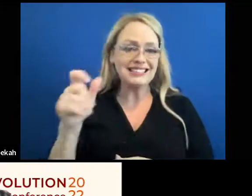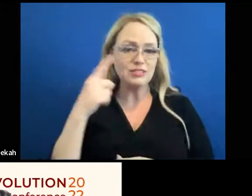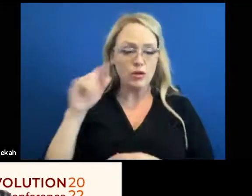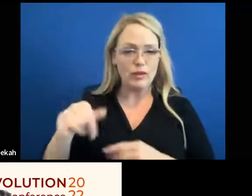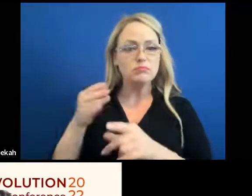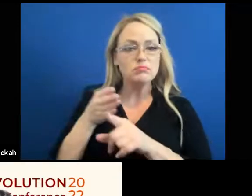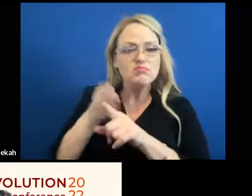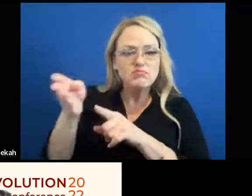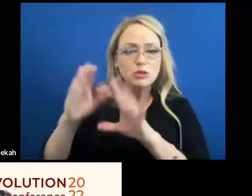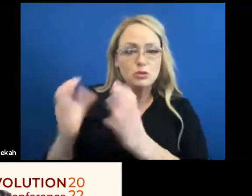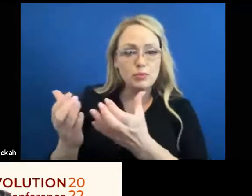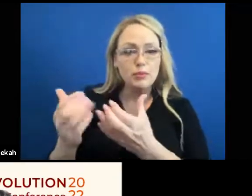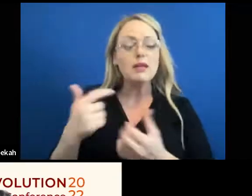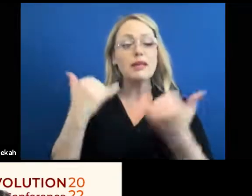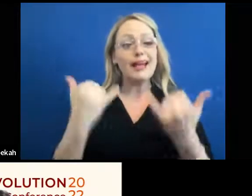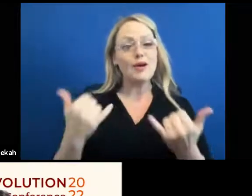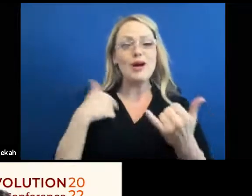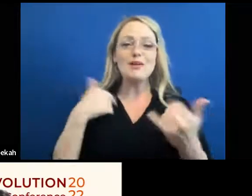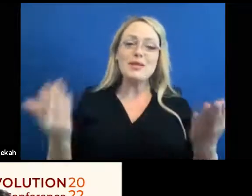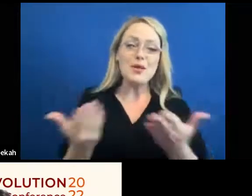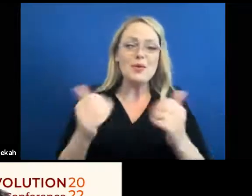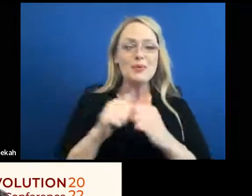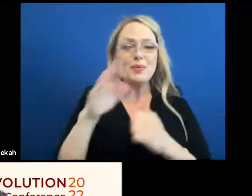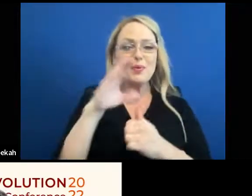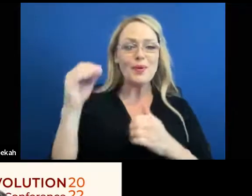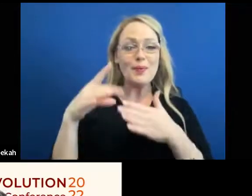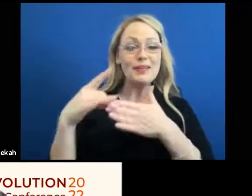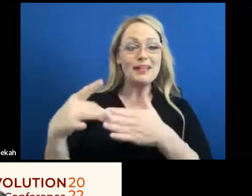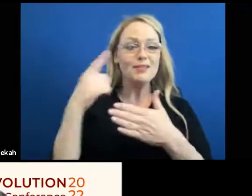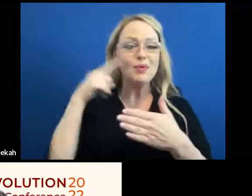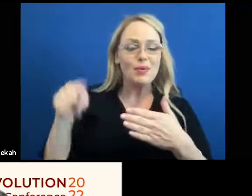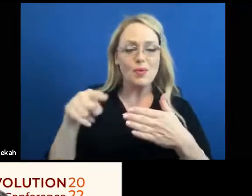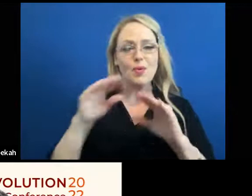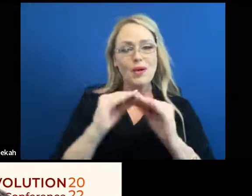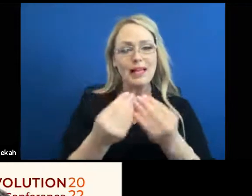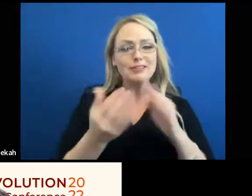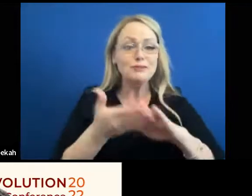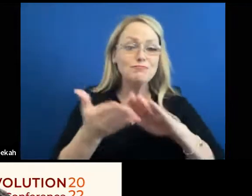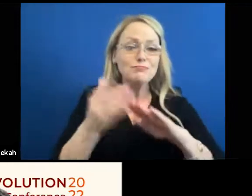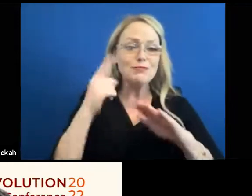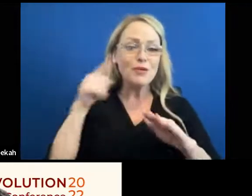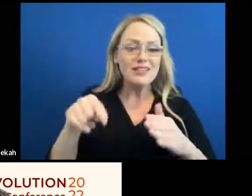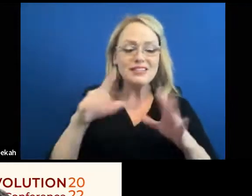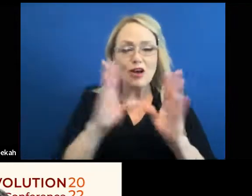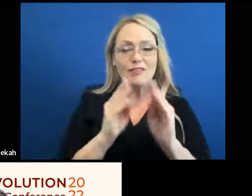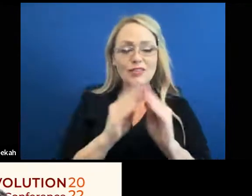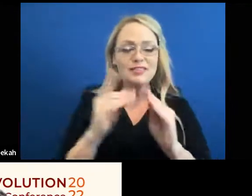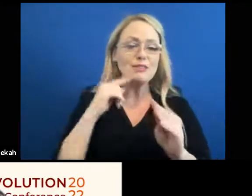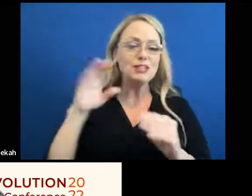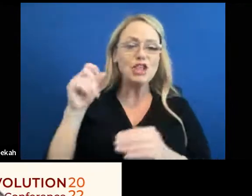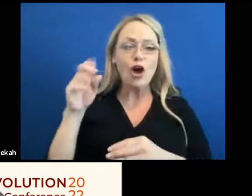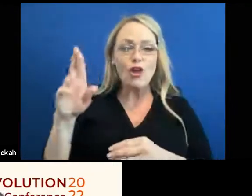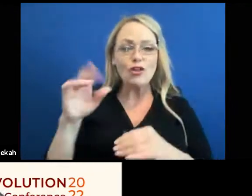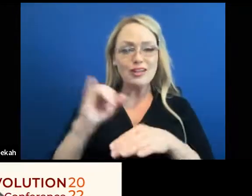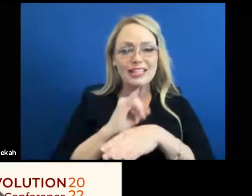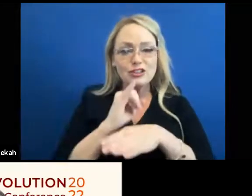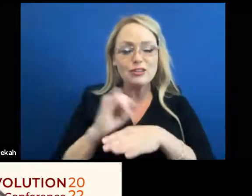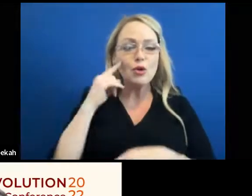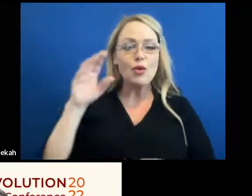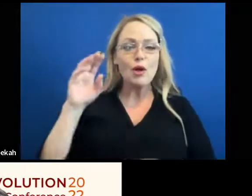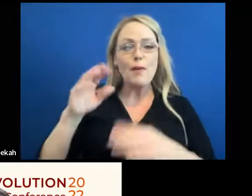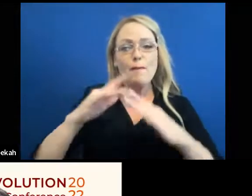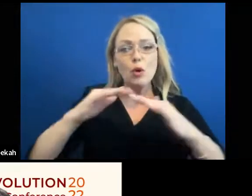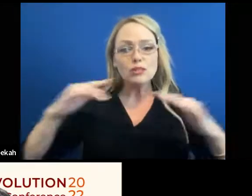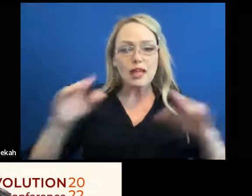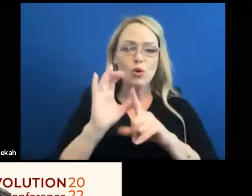you today as co-lead organizer of this conference, as scholar intern for the Multicultural and Dream Center, as a student